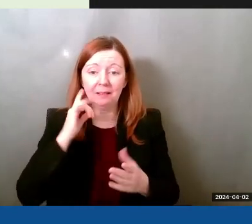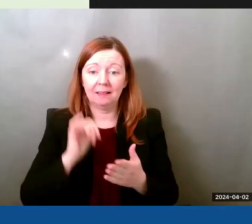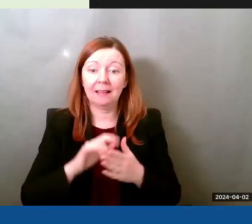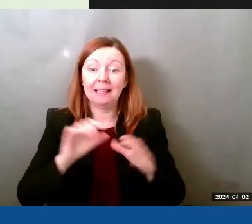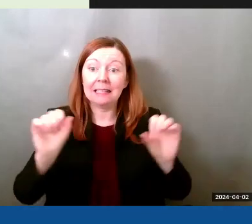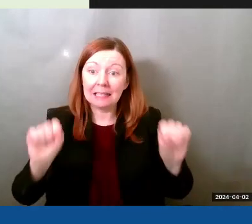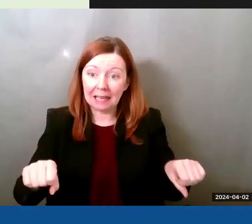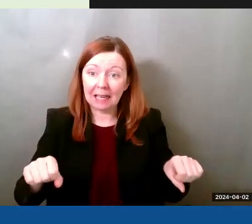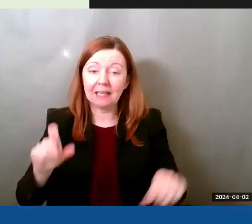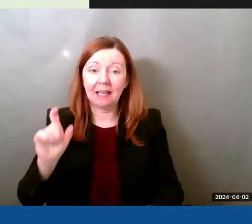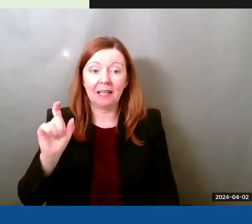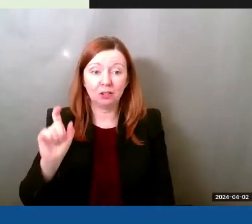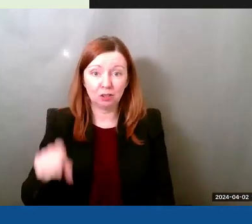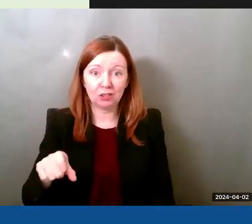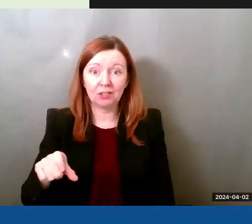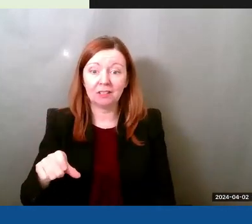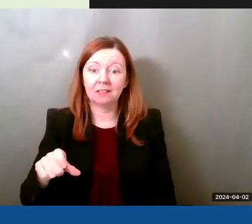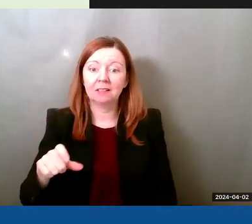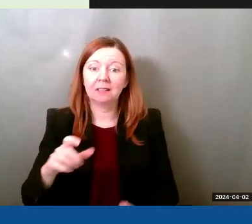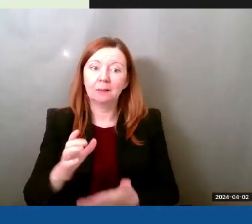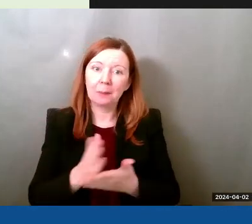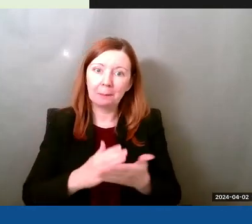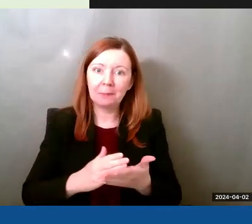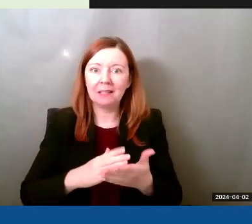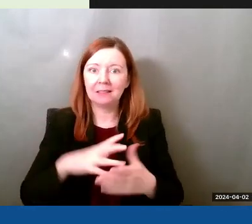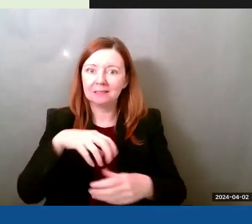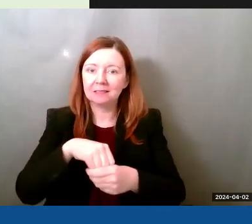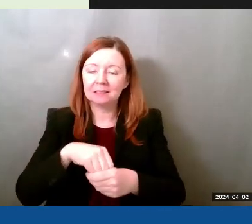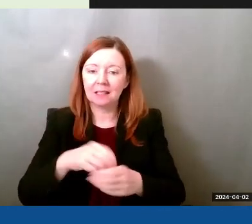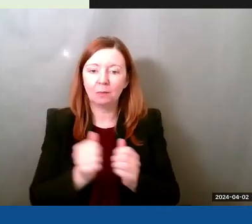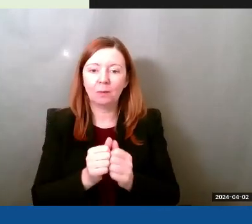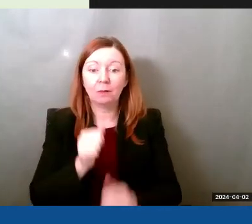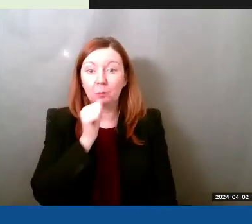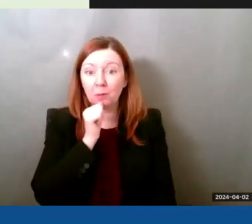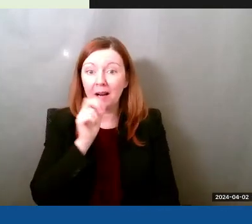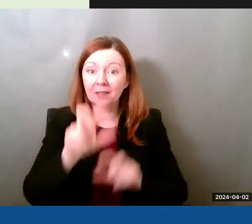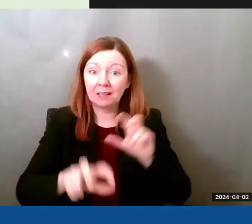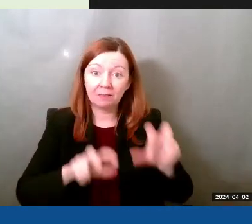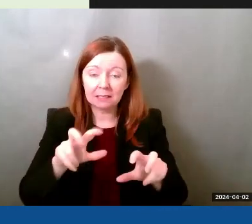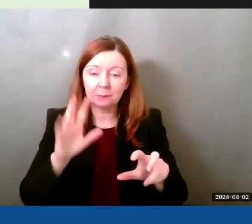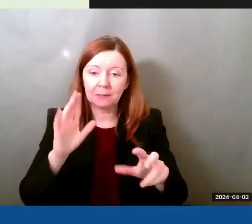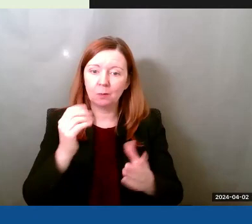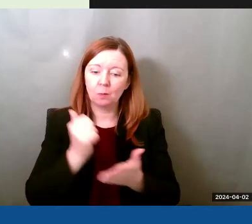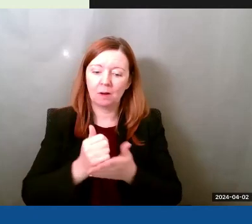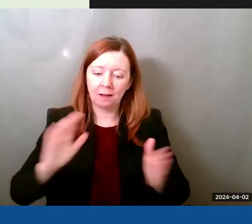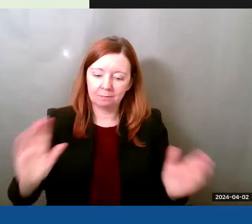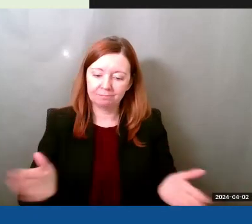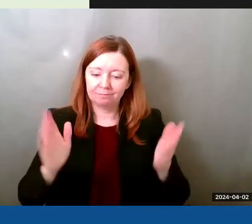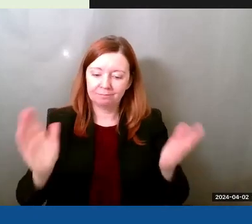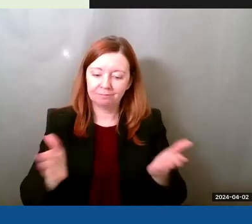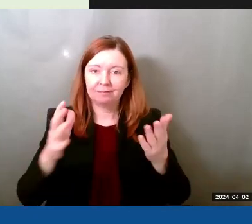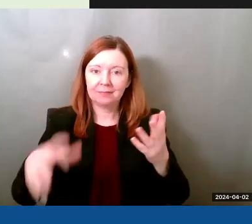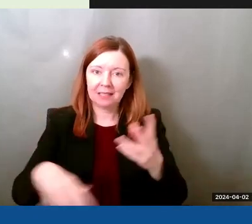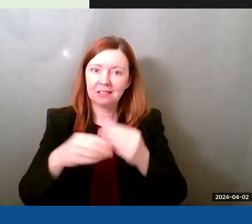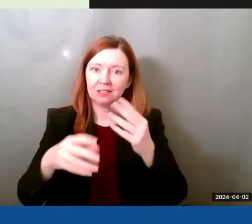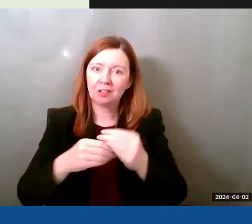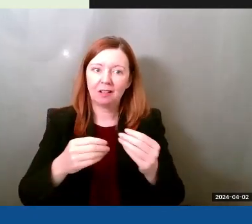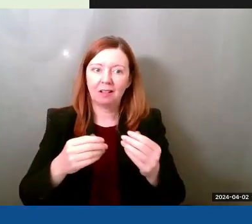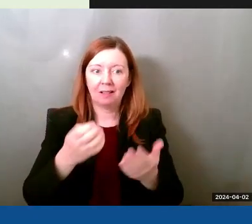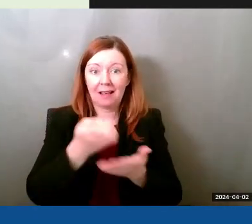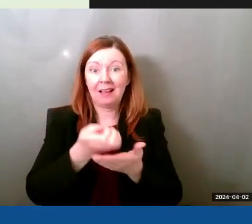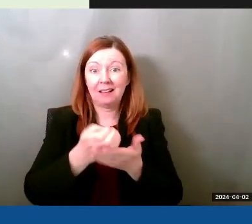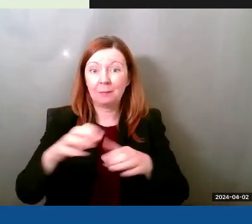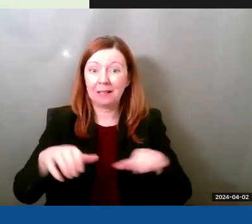it can and should be a piece of the puzzle, and with our private investment, it would help spur additional economic